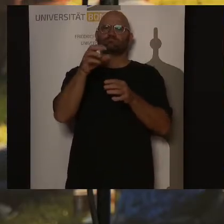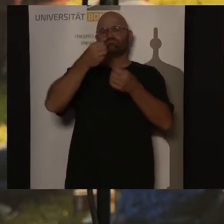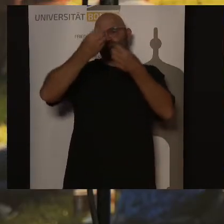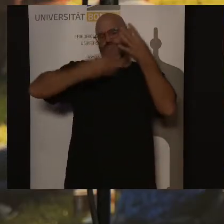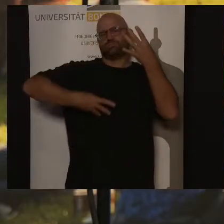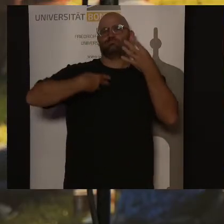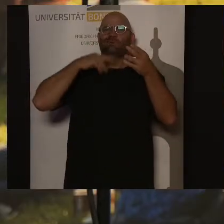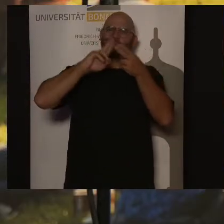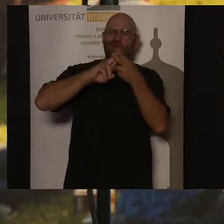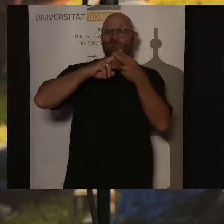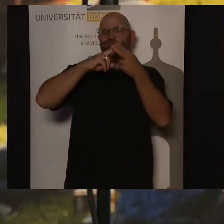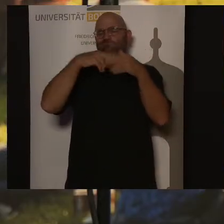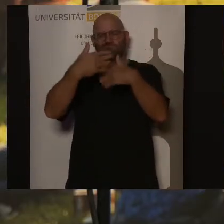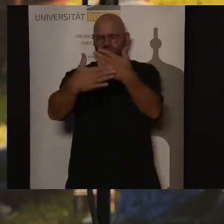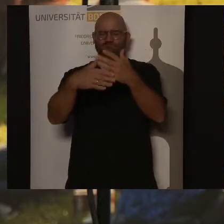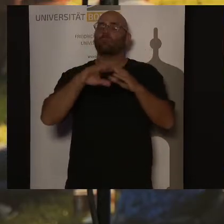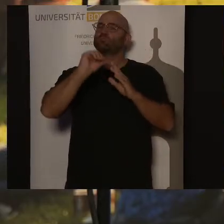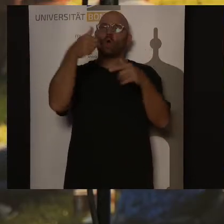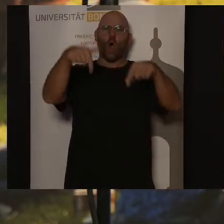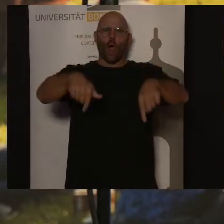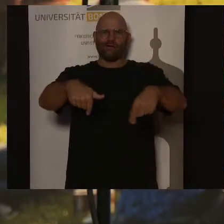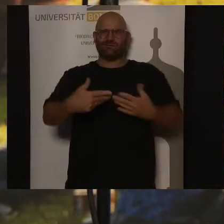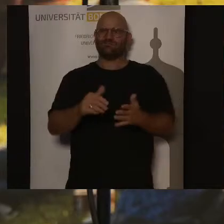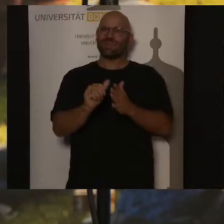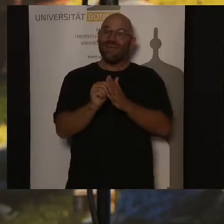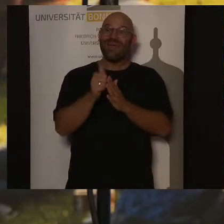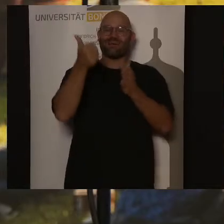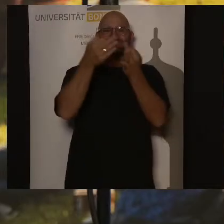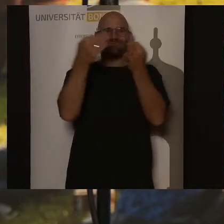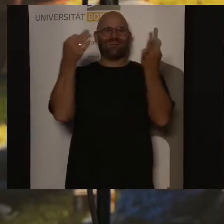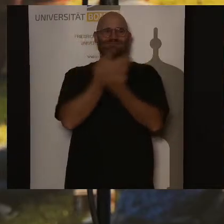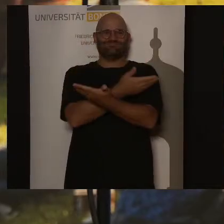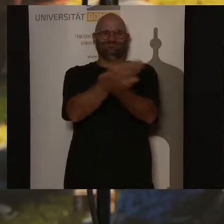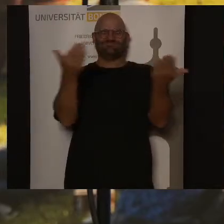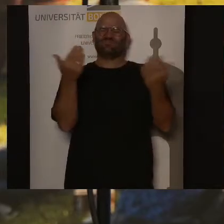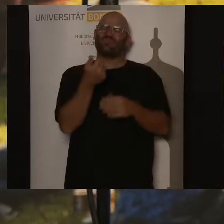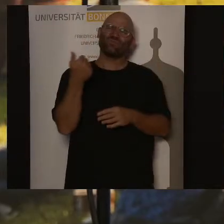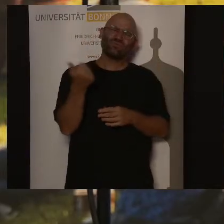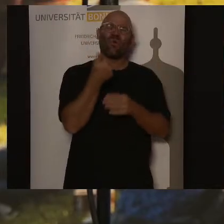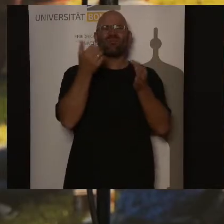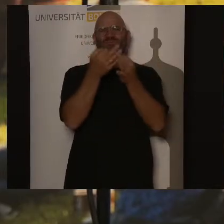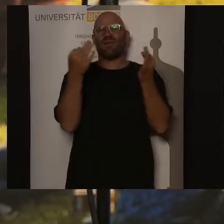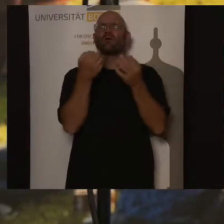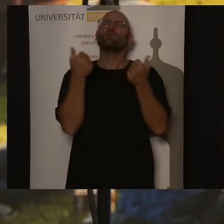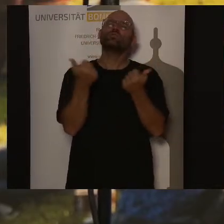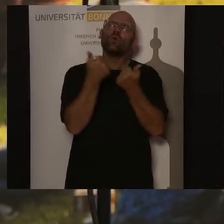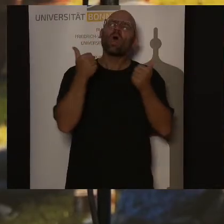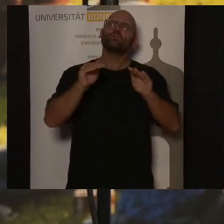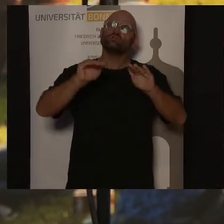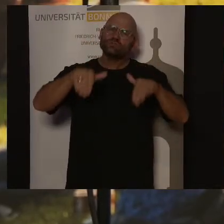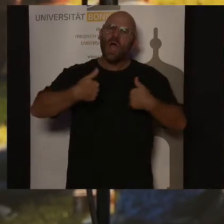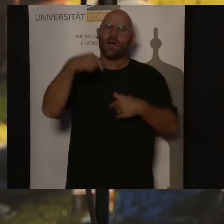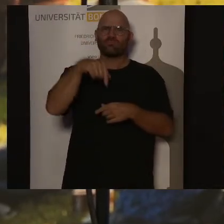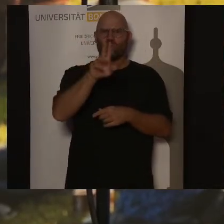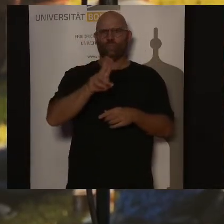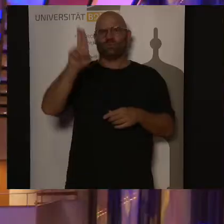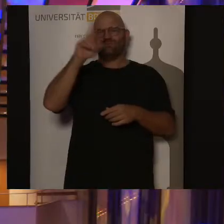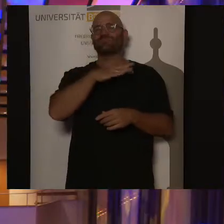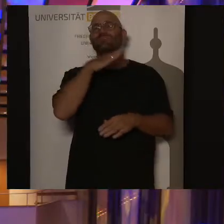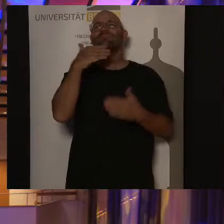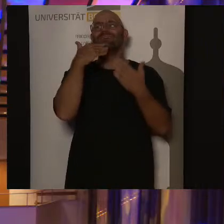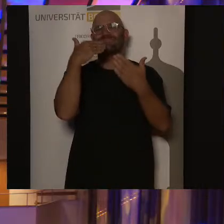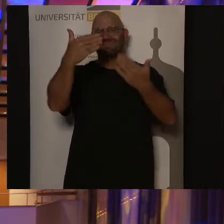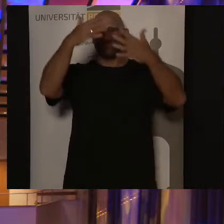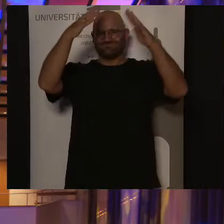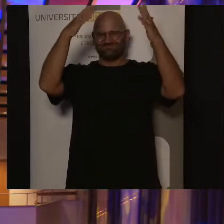can meet us. But now I wish you a wonderful first day at the university and a good start to your semester.